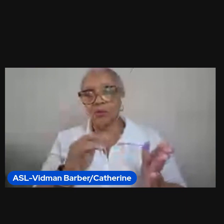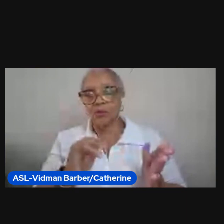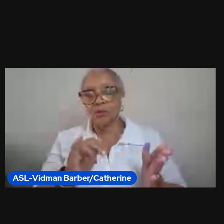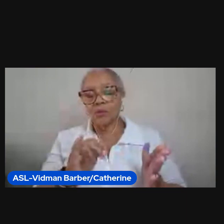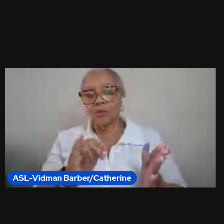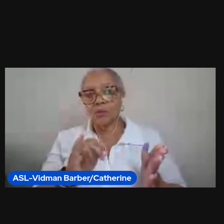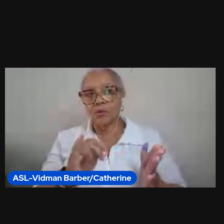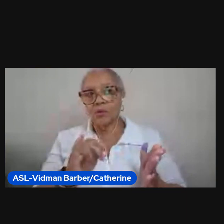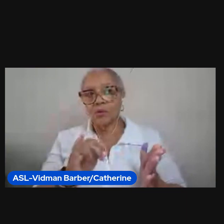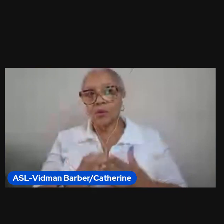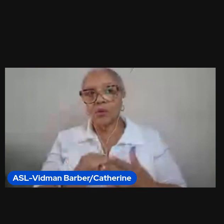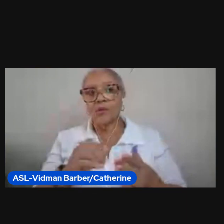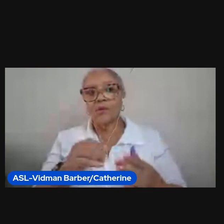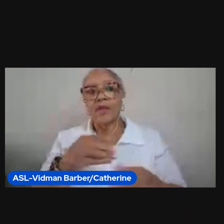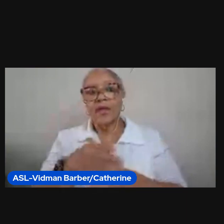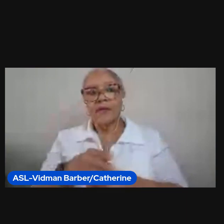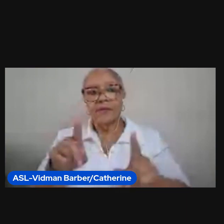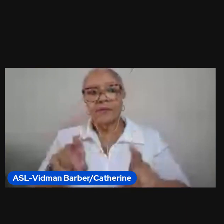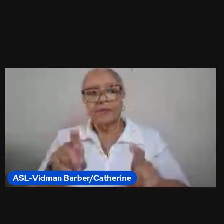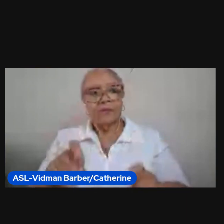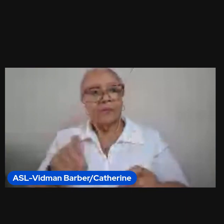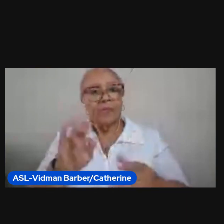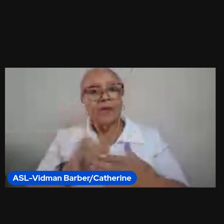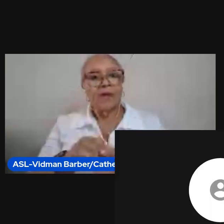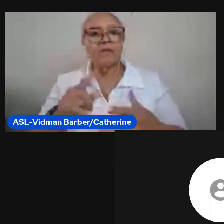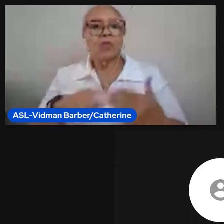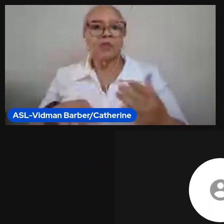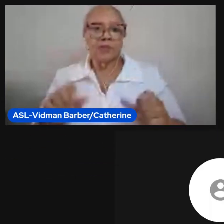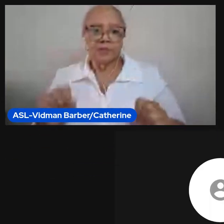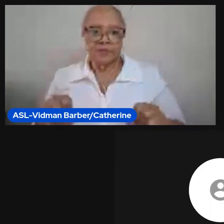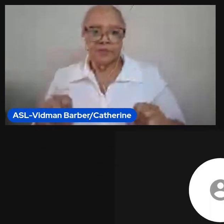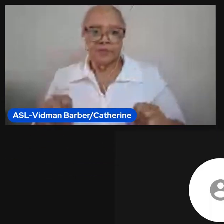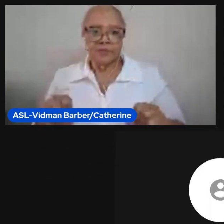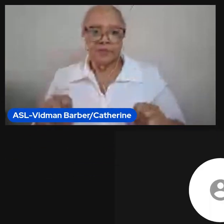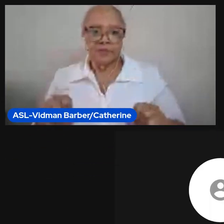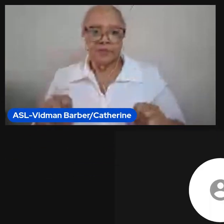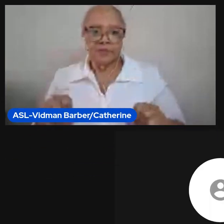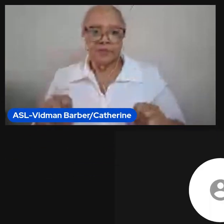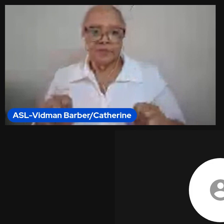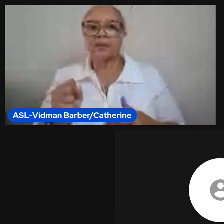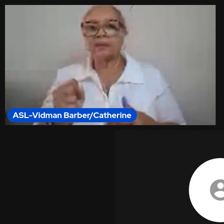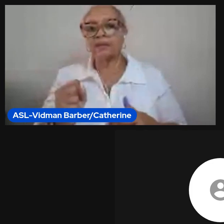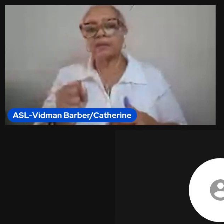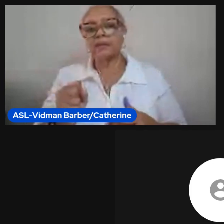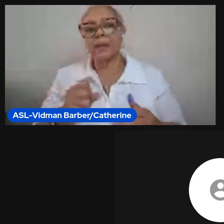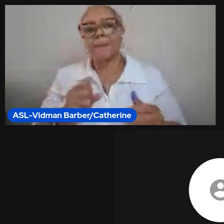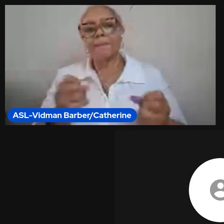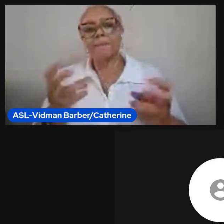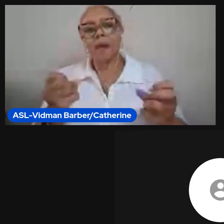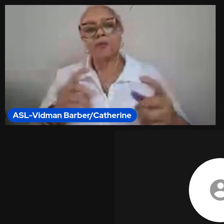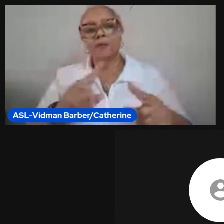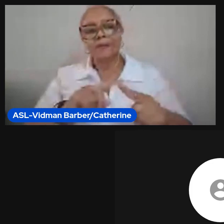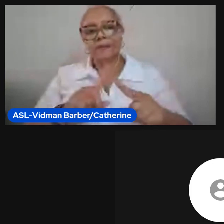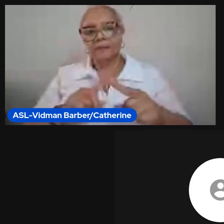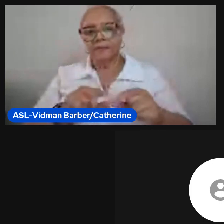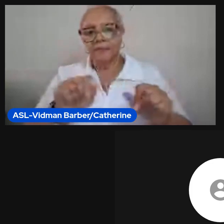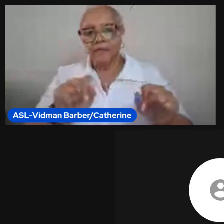host pathogenesis and its vaccine potential. Was a multidisciplinary which spanned through the field